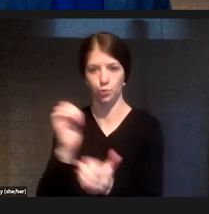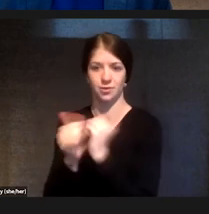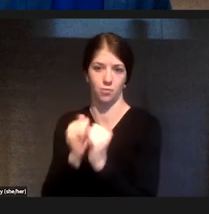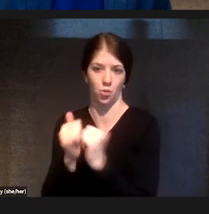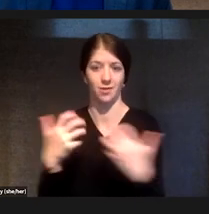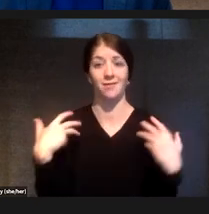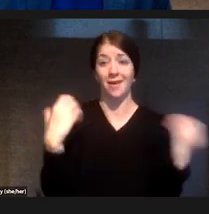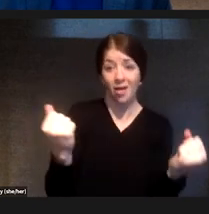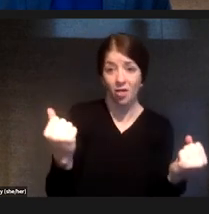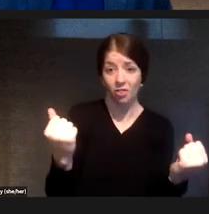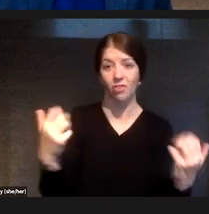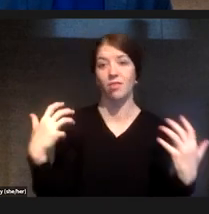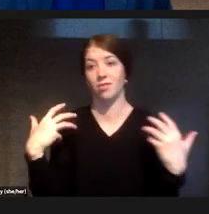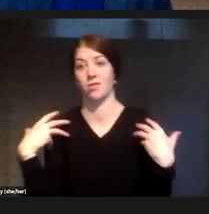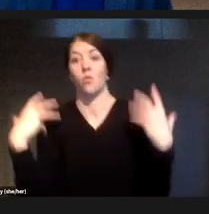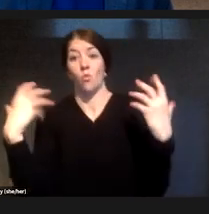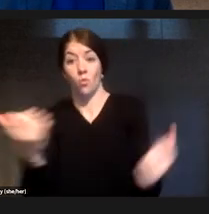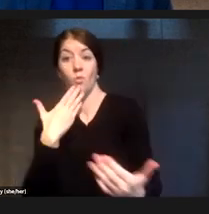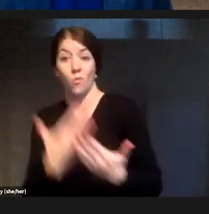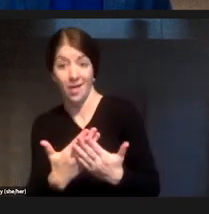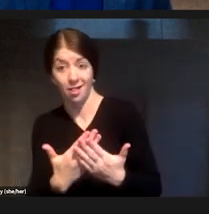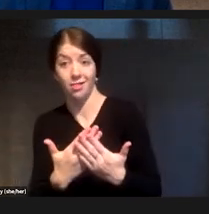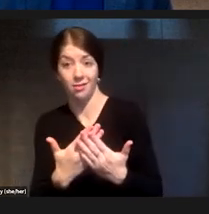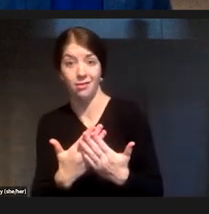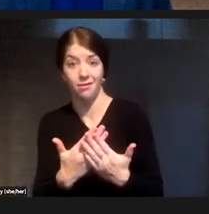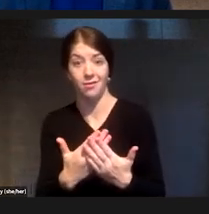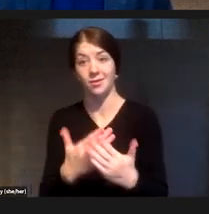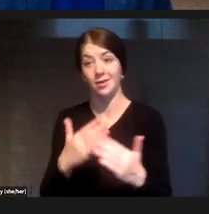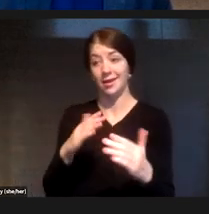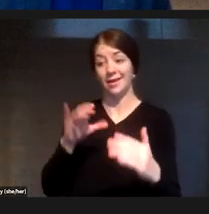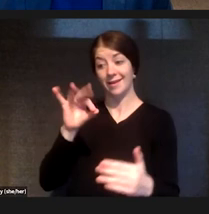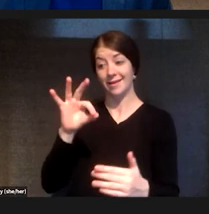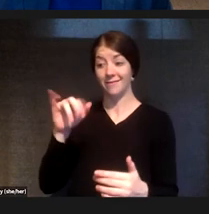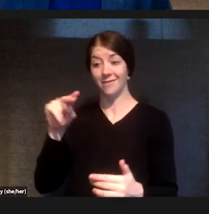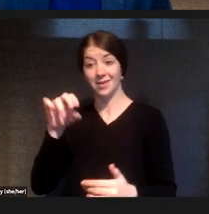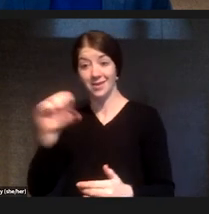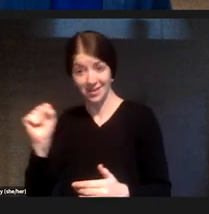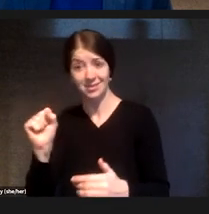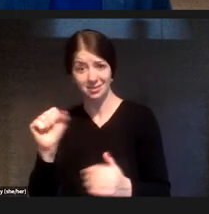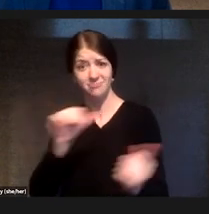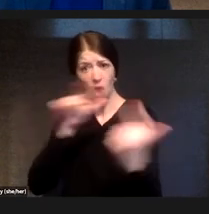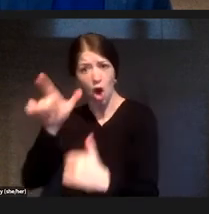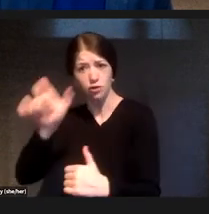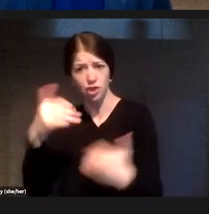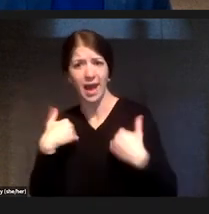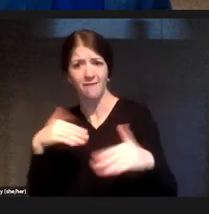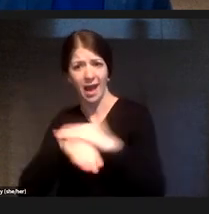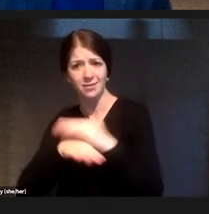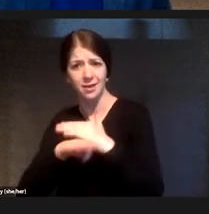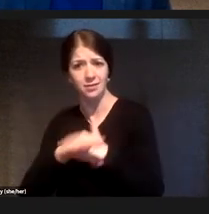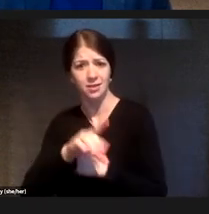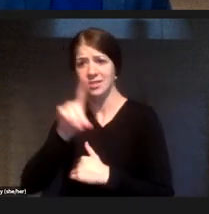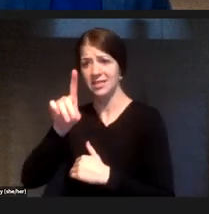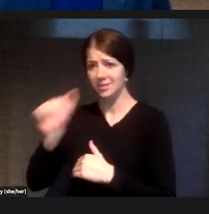that everybody should have access to. And the ability to then play sports or engage in fitness is something that disability should